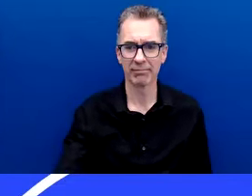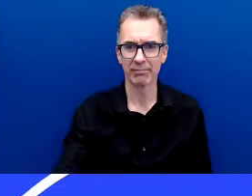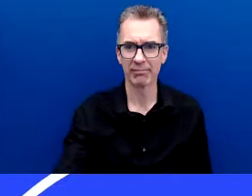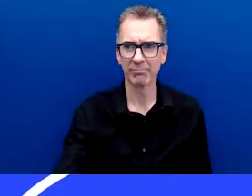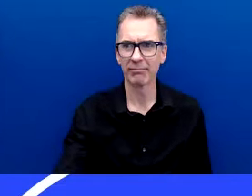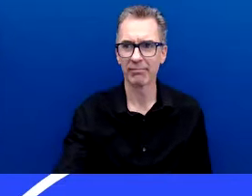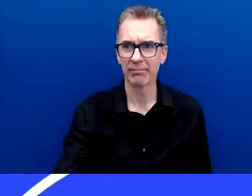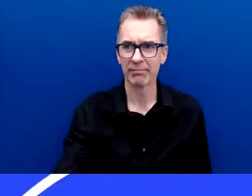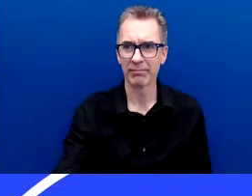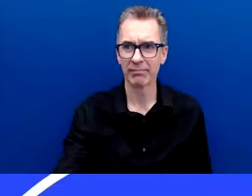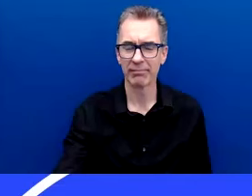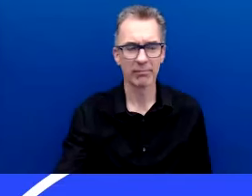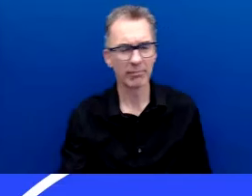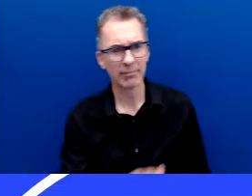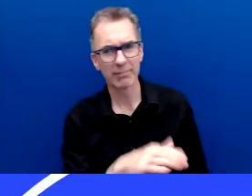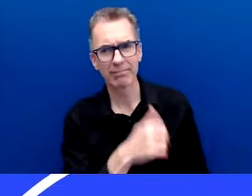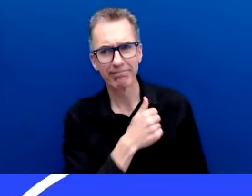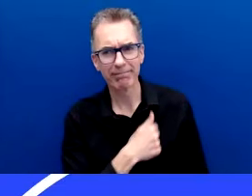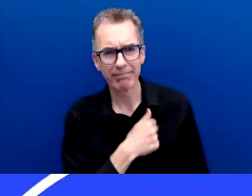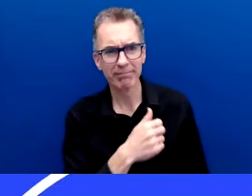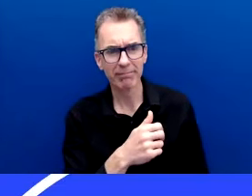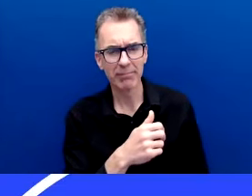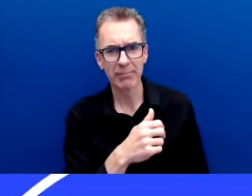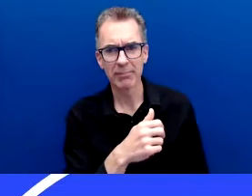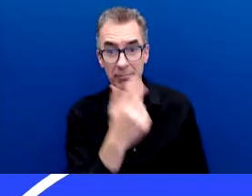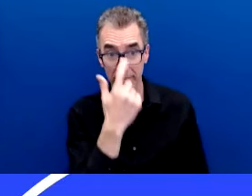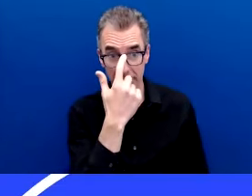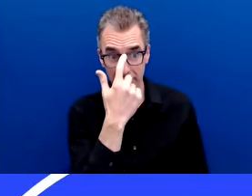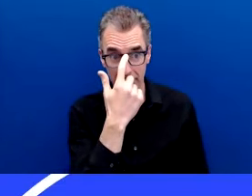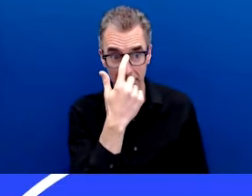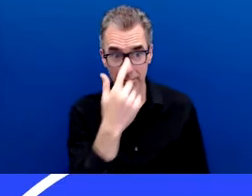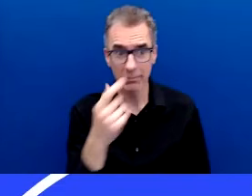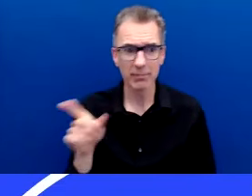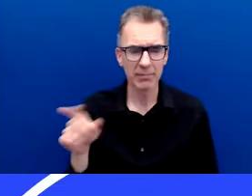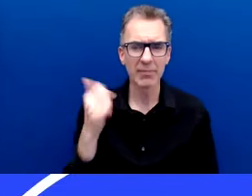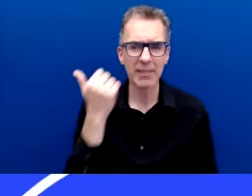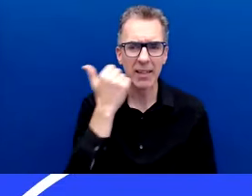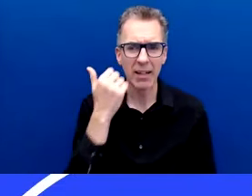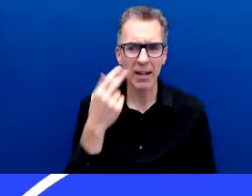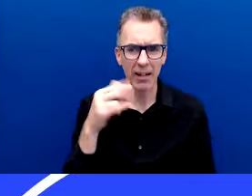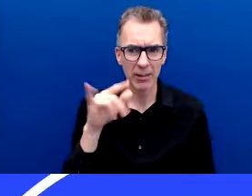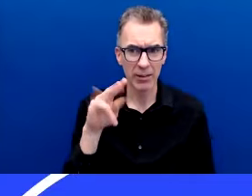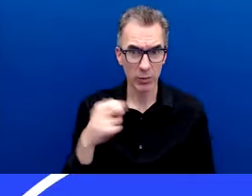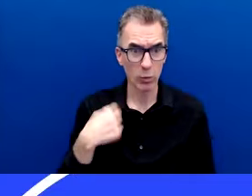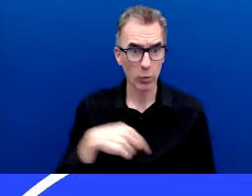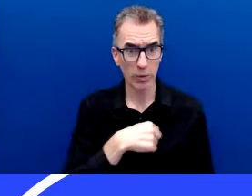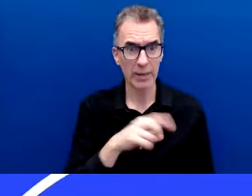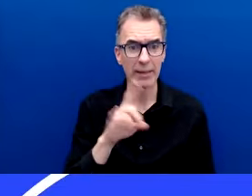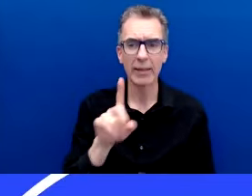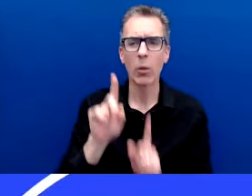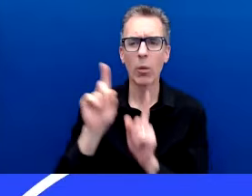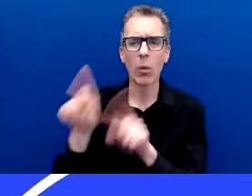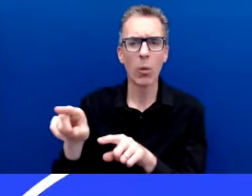Mute. Sorry, it's mute. So Janice Howard, dental hygiene. We had the opportunity to attend